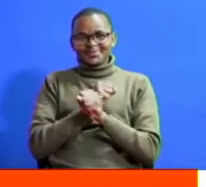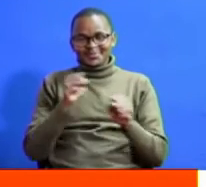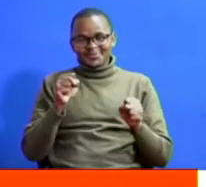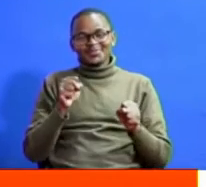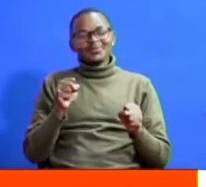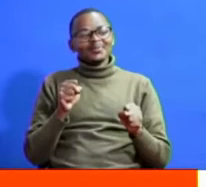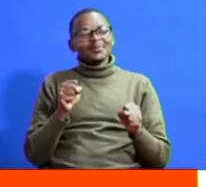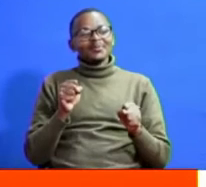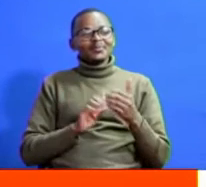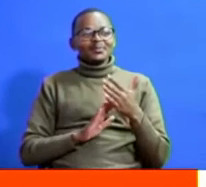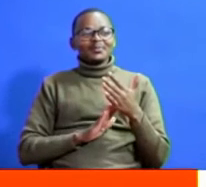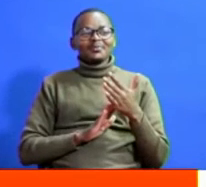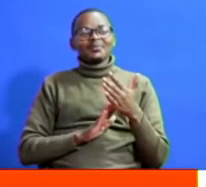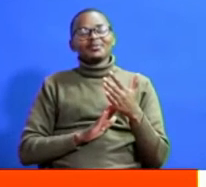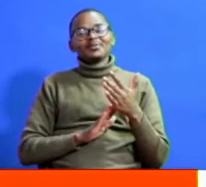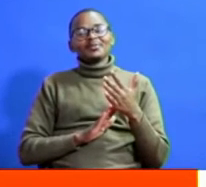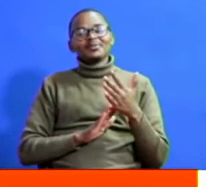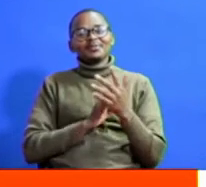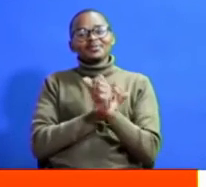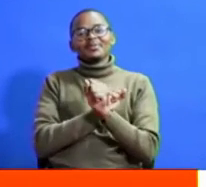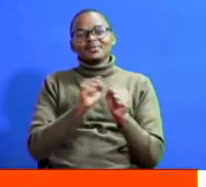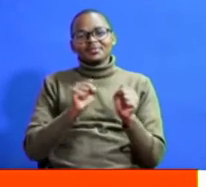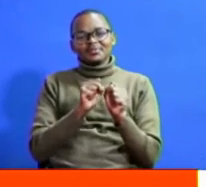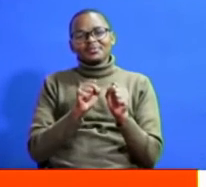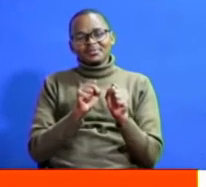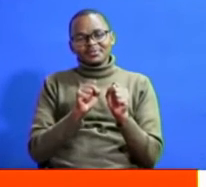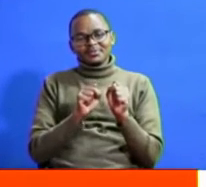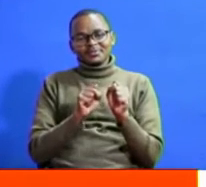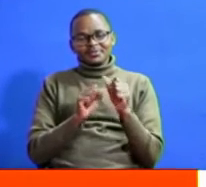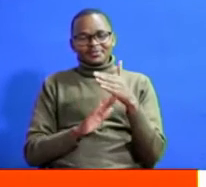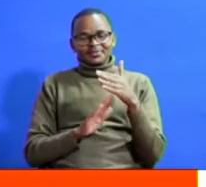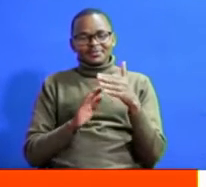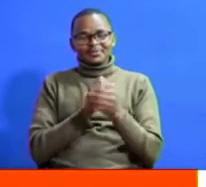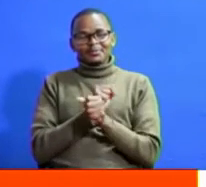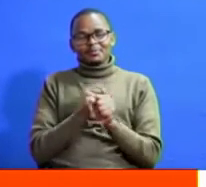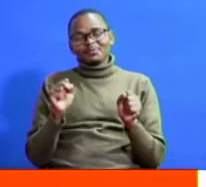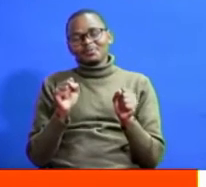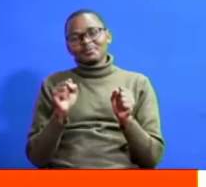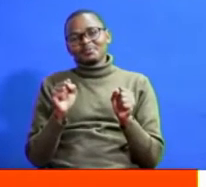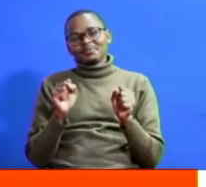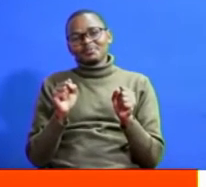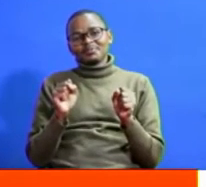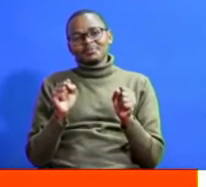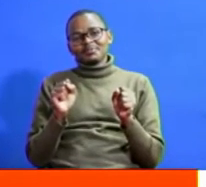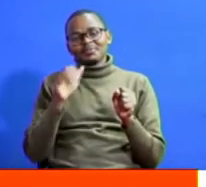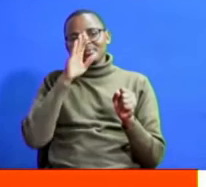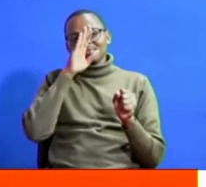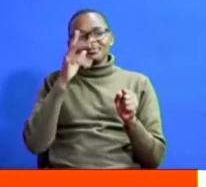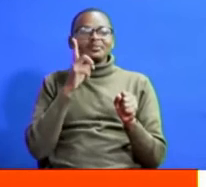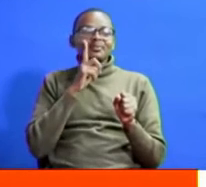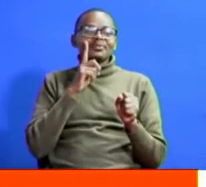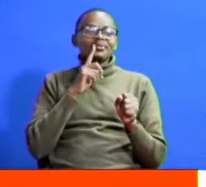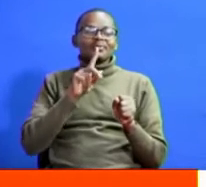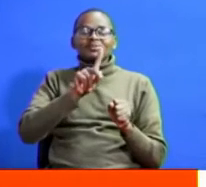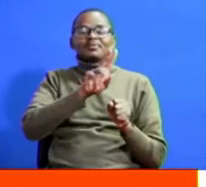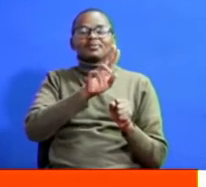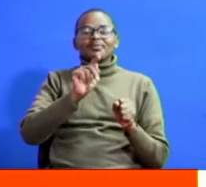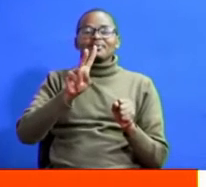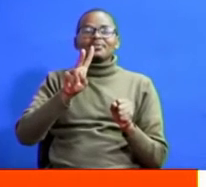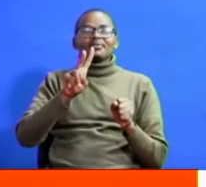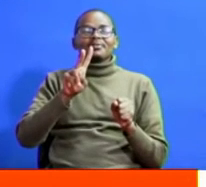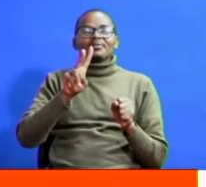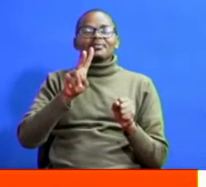the deputy president's running mate, the deputy president's debate shall be airing tomorrow on KUTV as